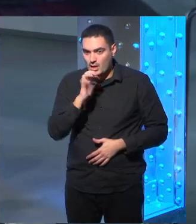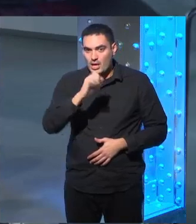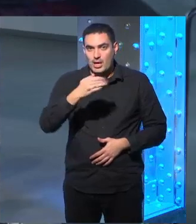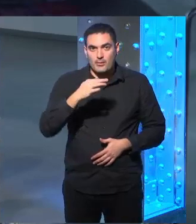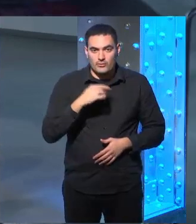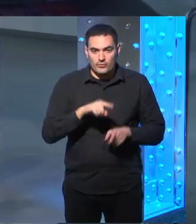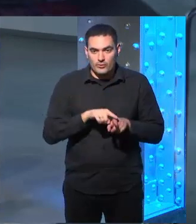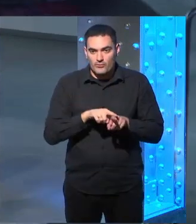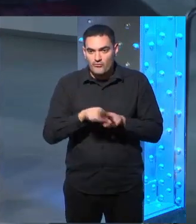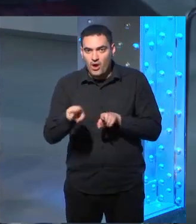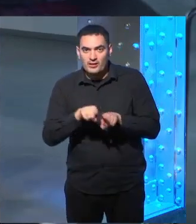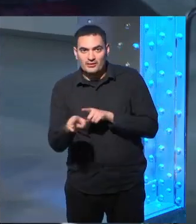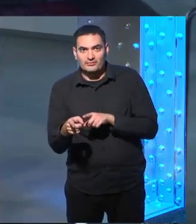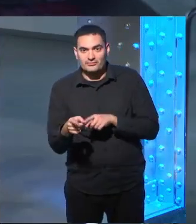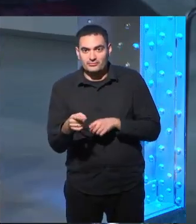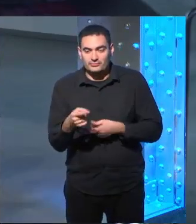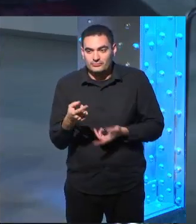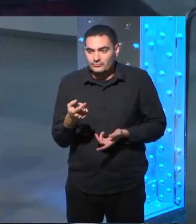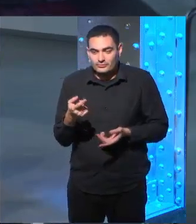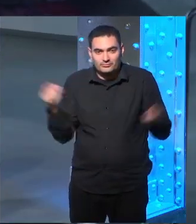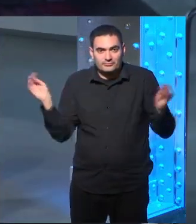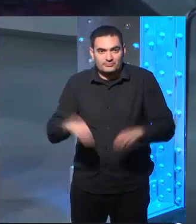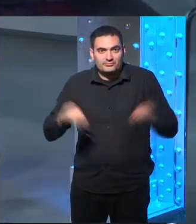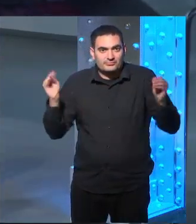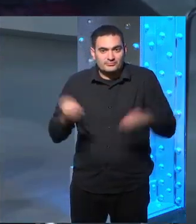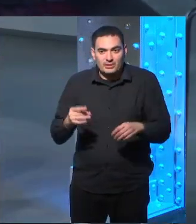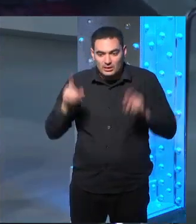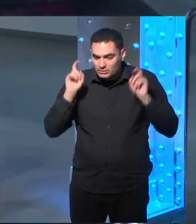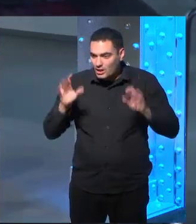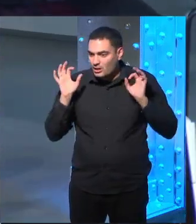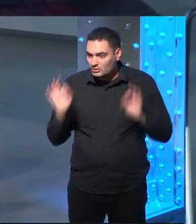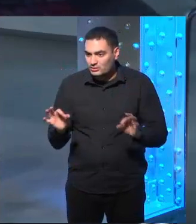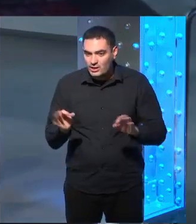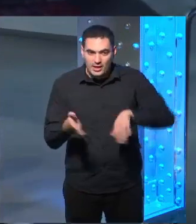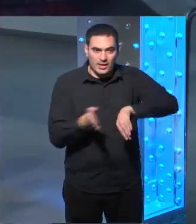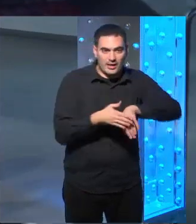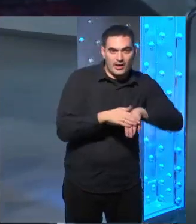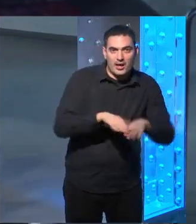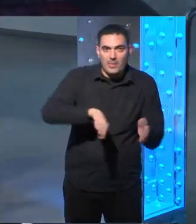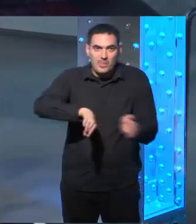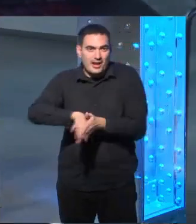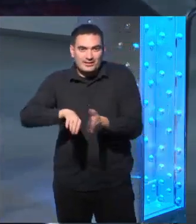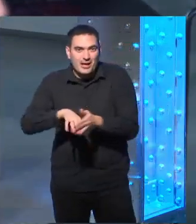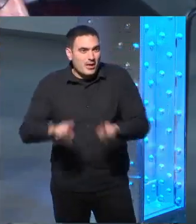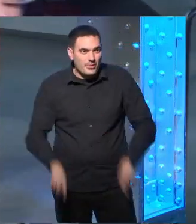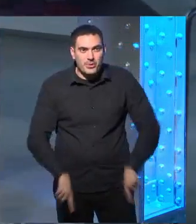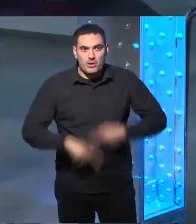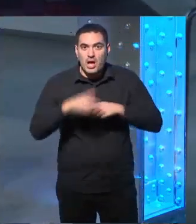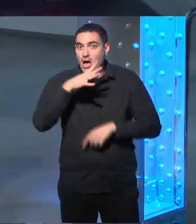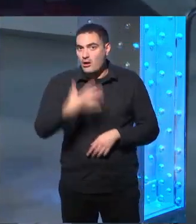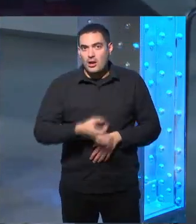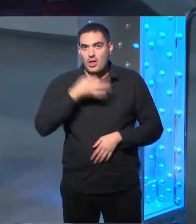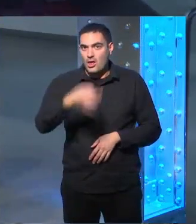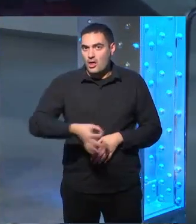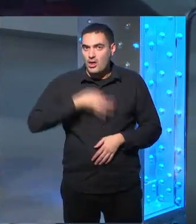in Spain, but I learned the rivers in Spain, and I learned them by heart. I think I